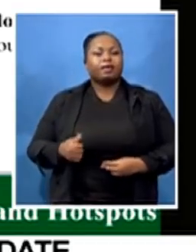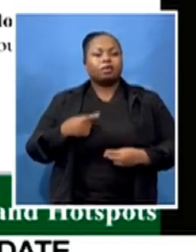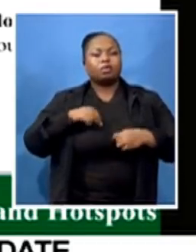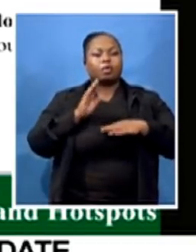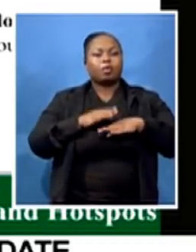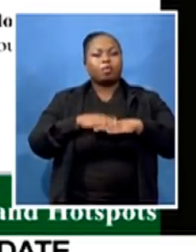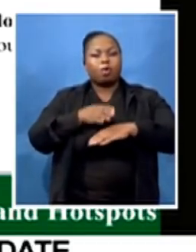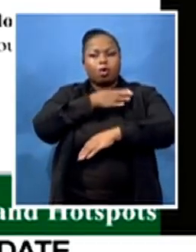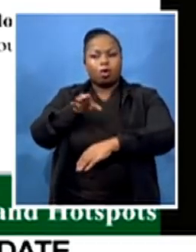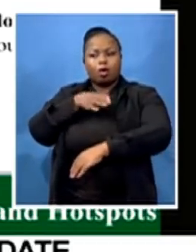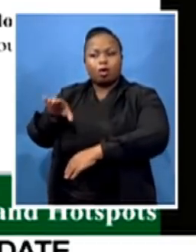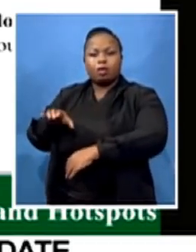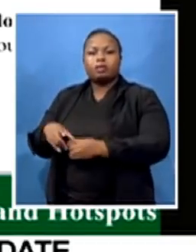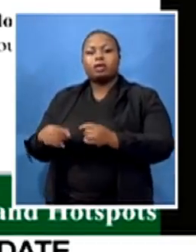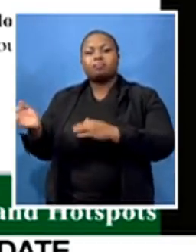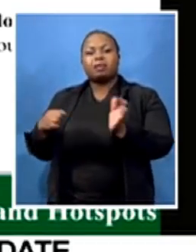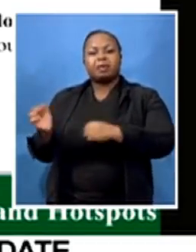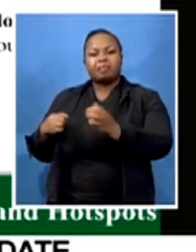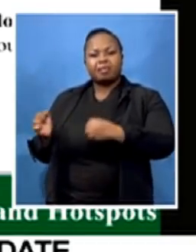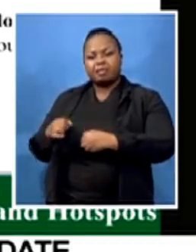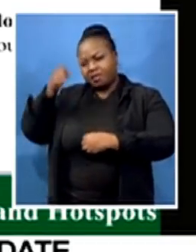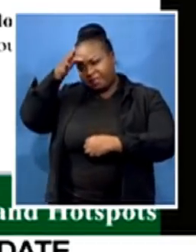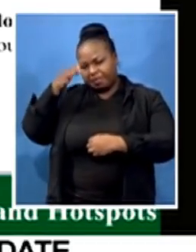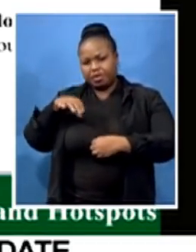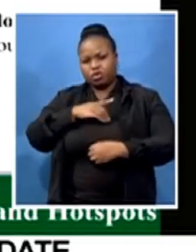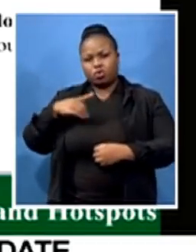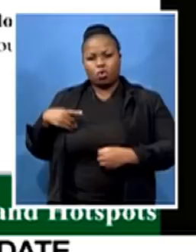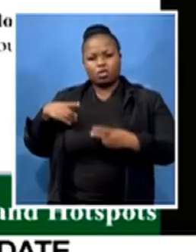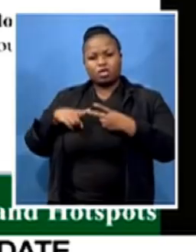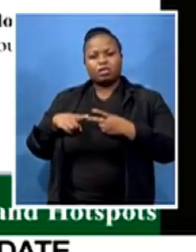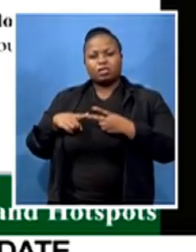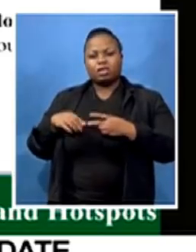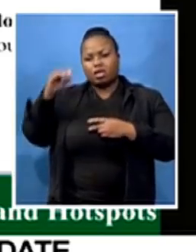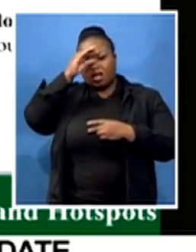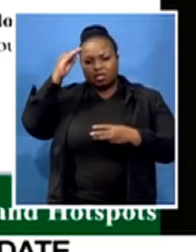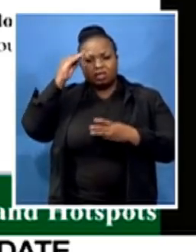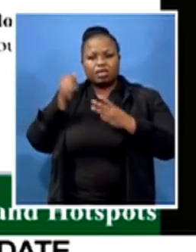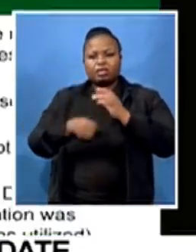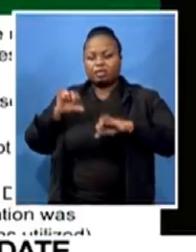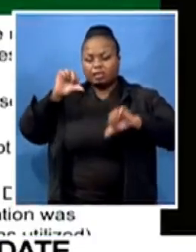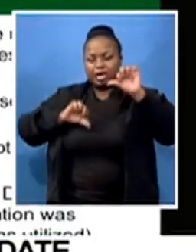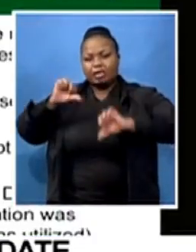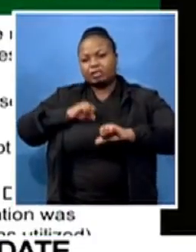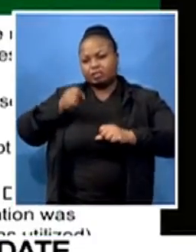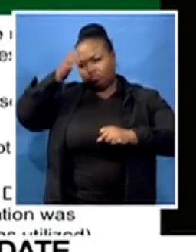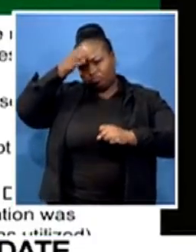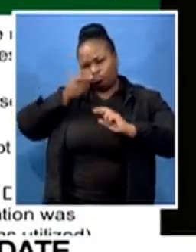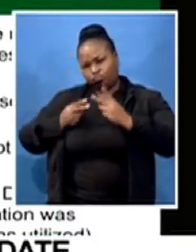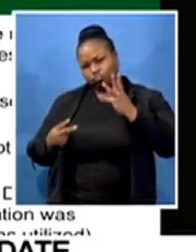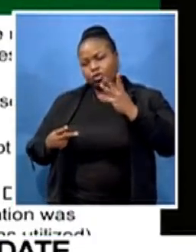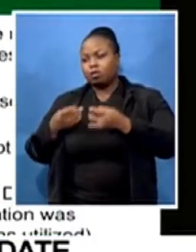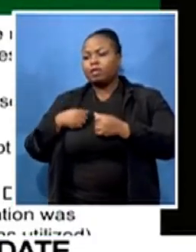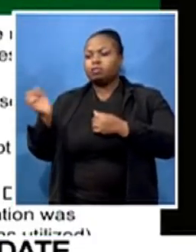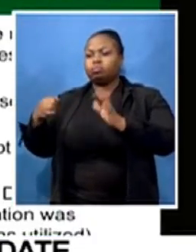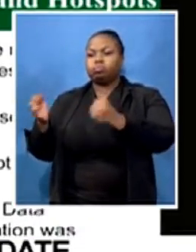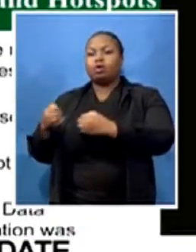epidemiological, environmental, and health infection control skills at different levels to work together at a district. So in terms